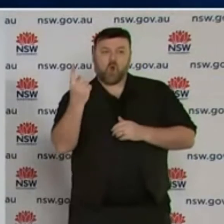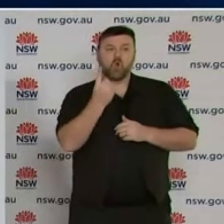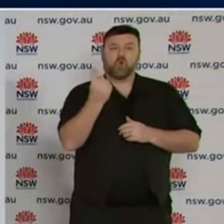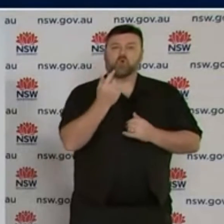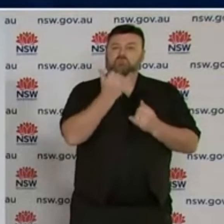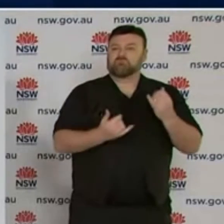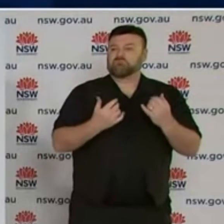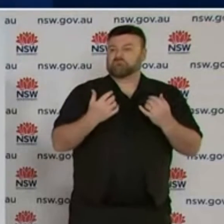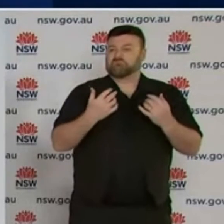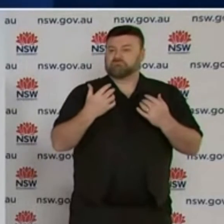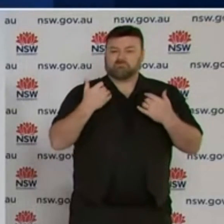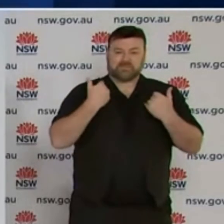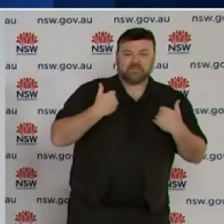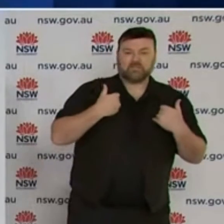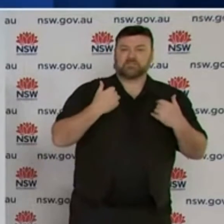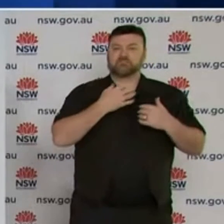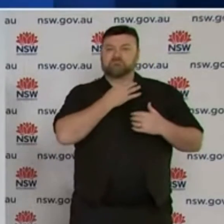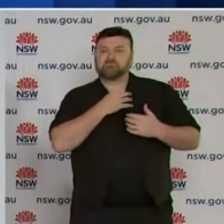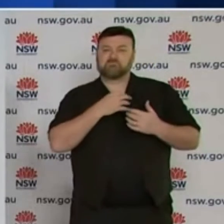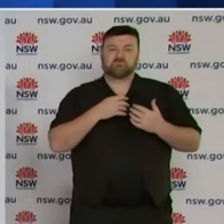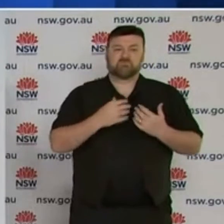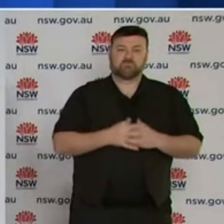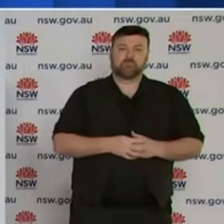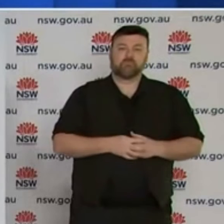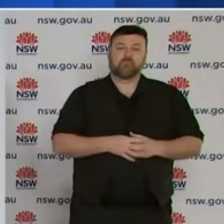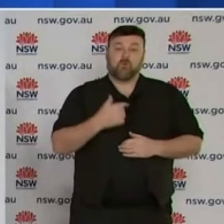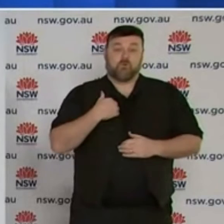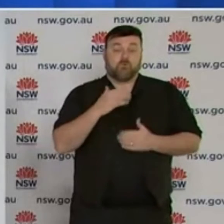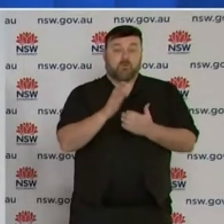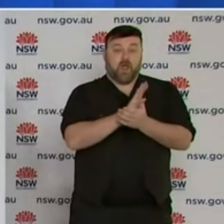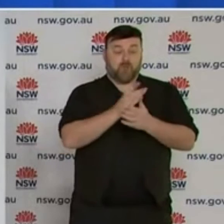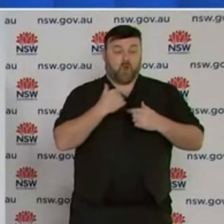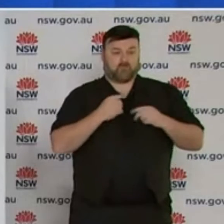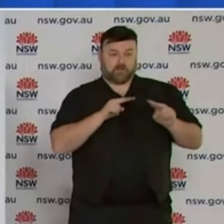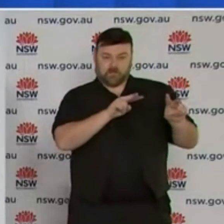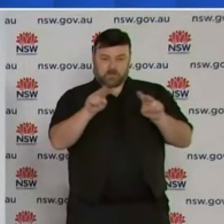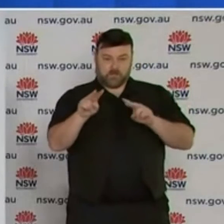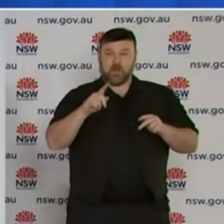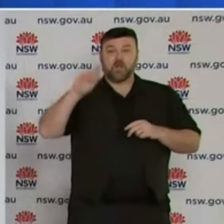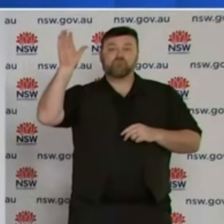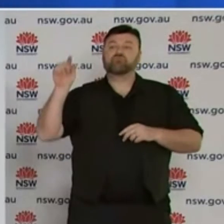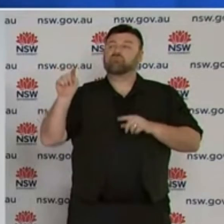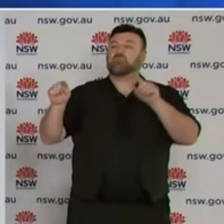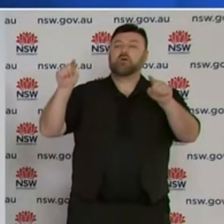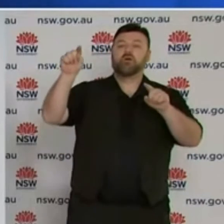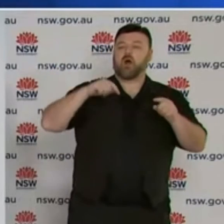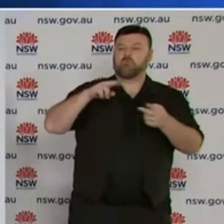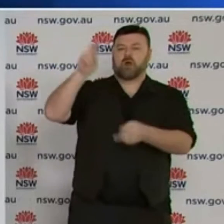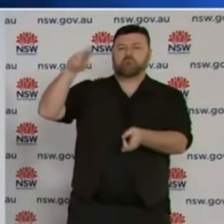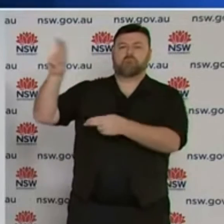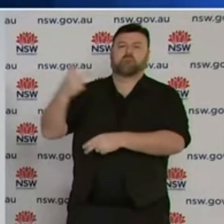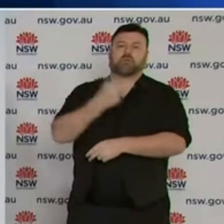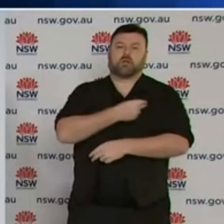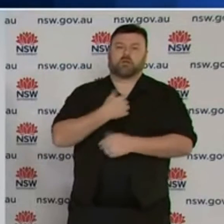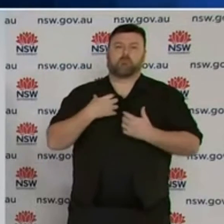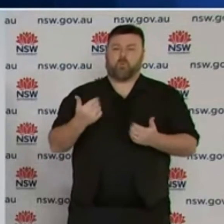particular in those inner parts of Sydney, and I'm pleased to say that we have seen some increases in vaccination rates in those communities. But we especially